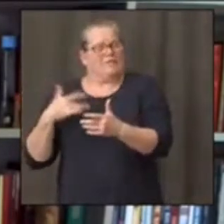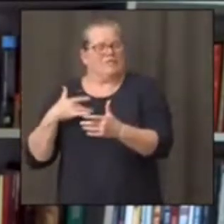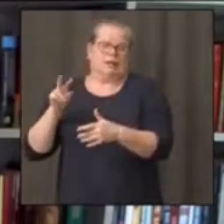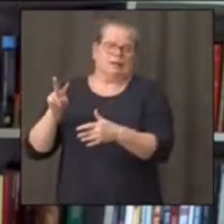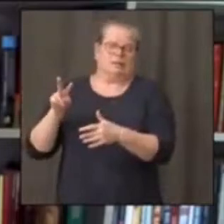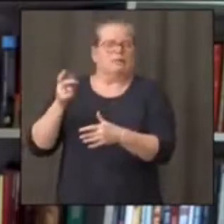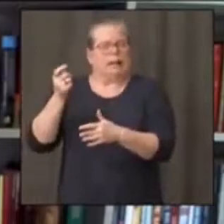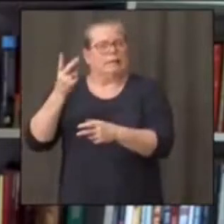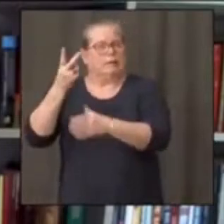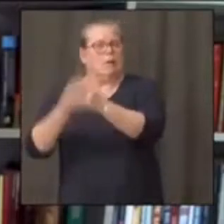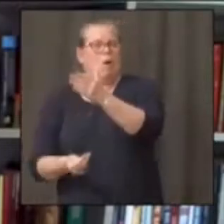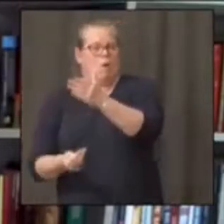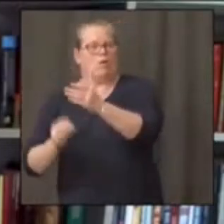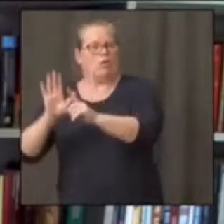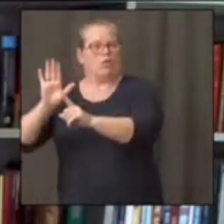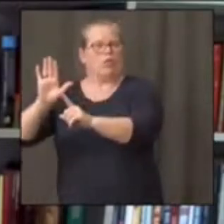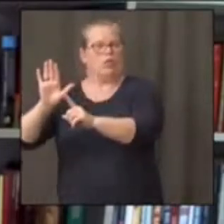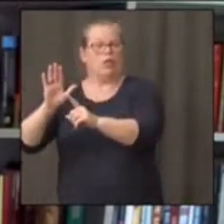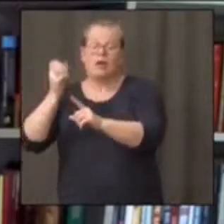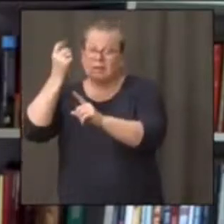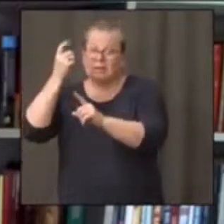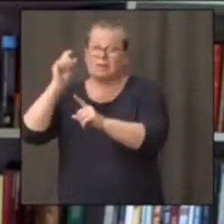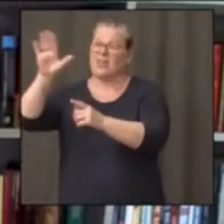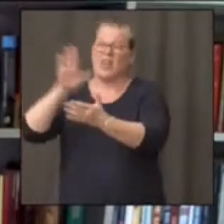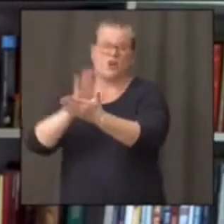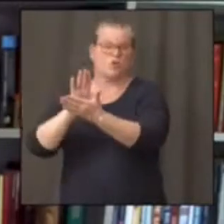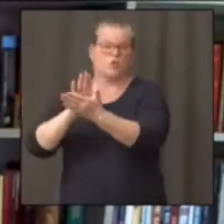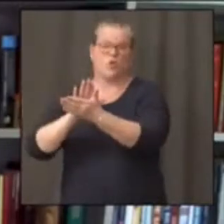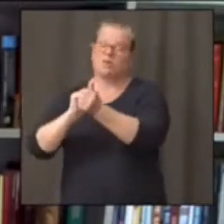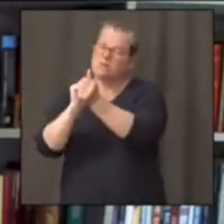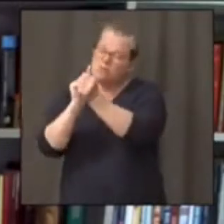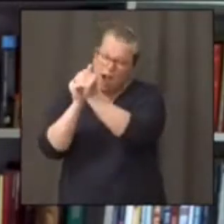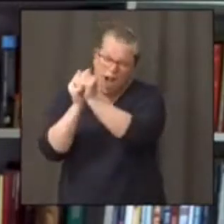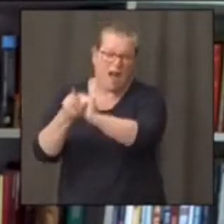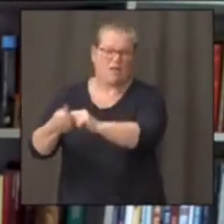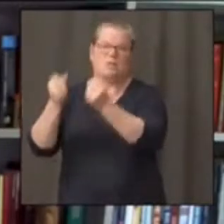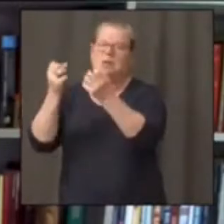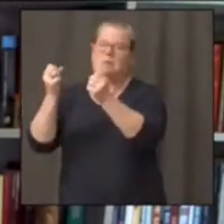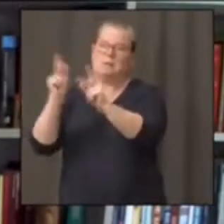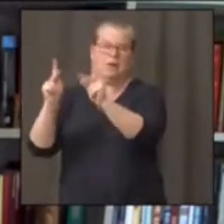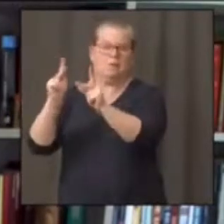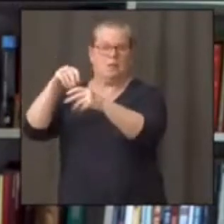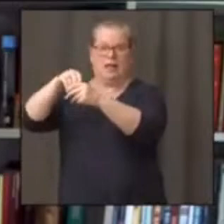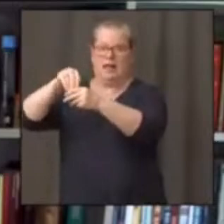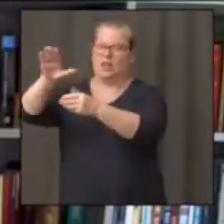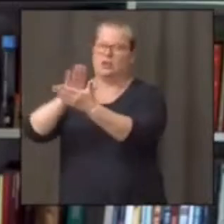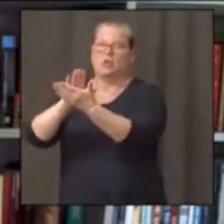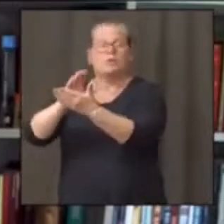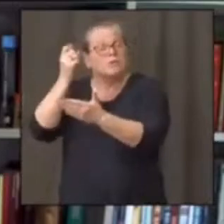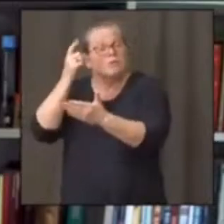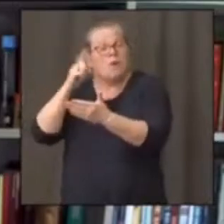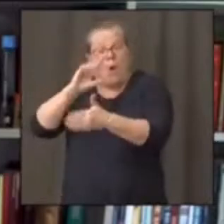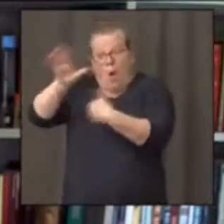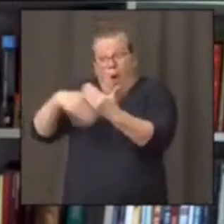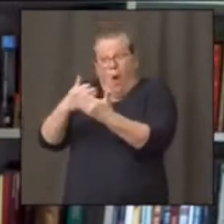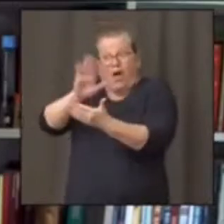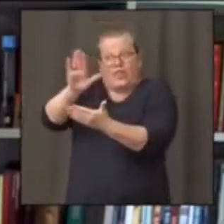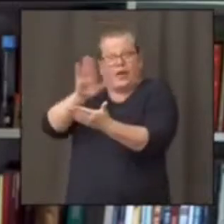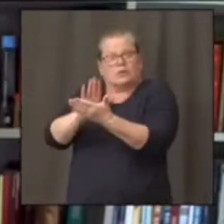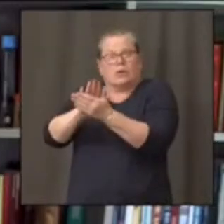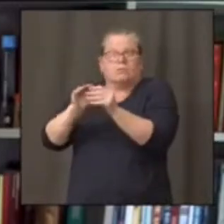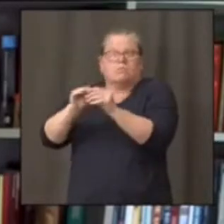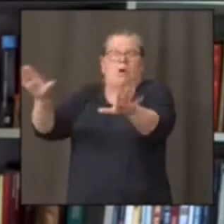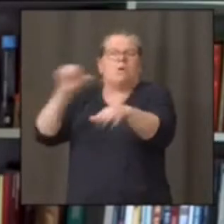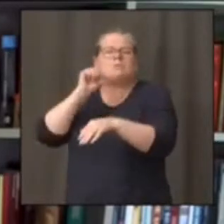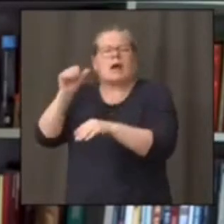know, they have crowded schools. They have a lot of people that went to school. It wasn't in all their schools. It was just in several of them that they